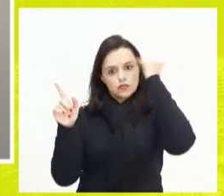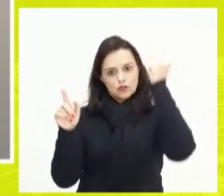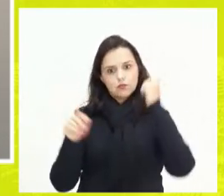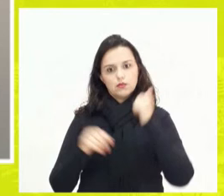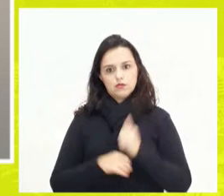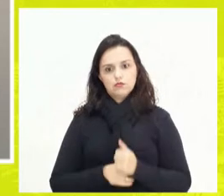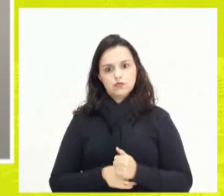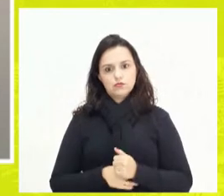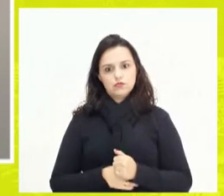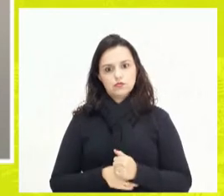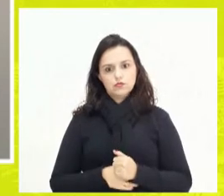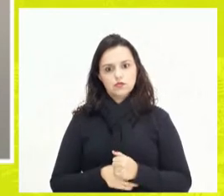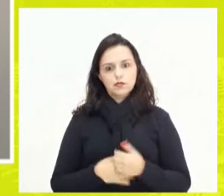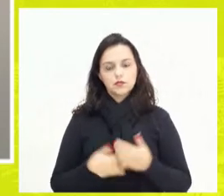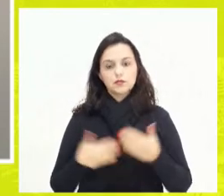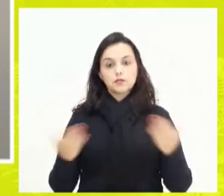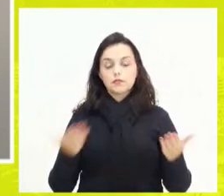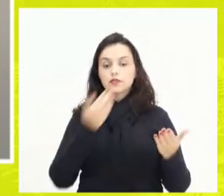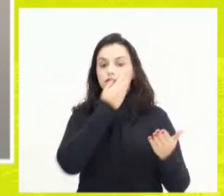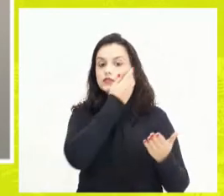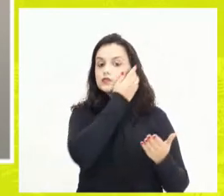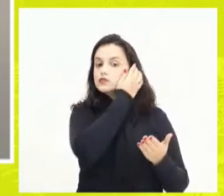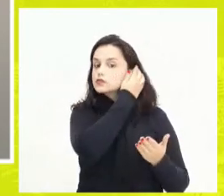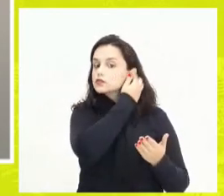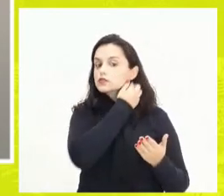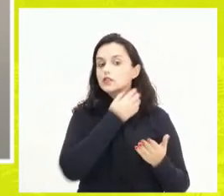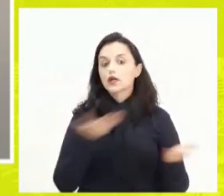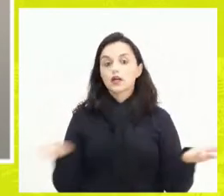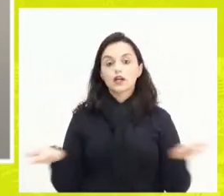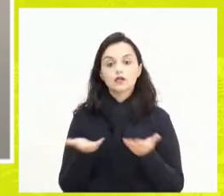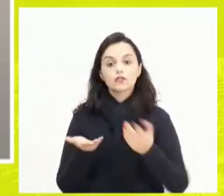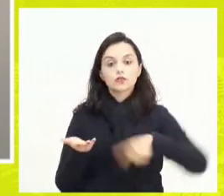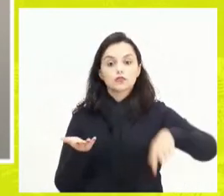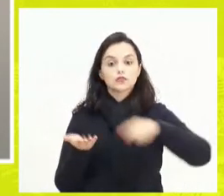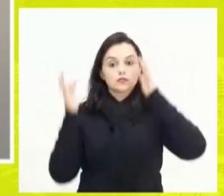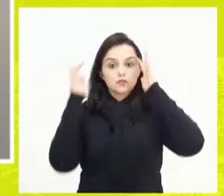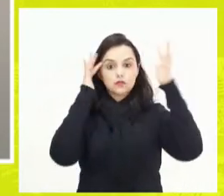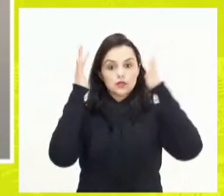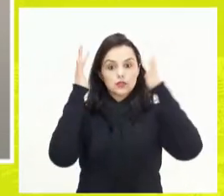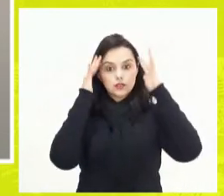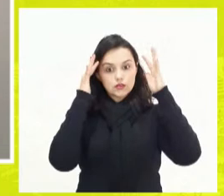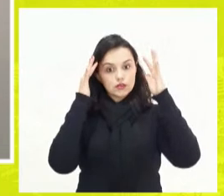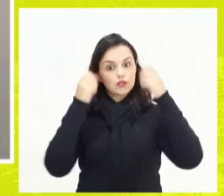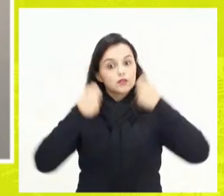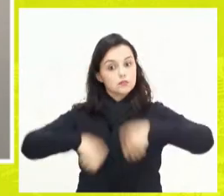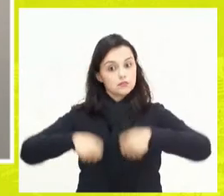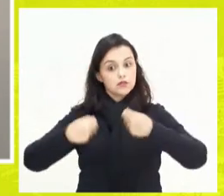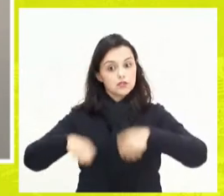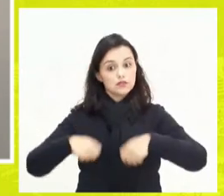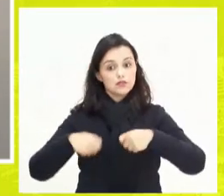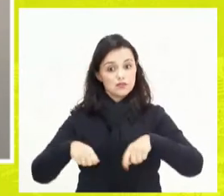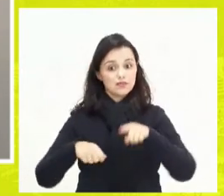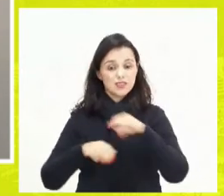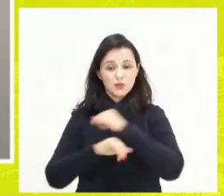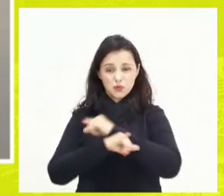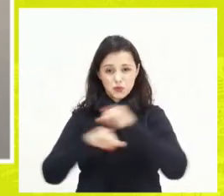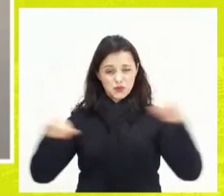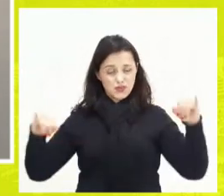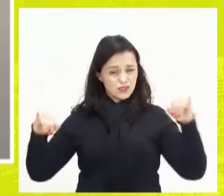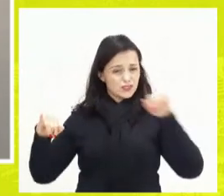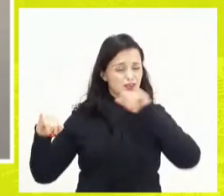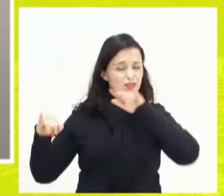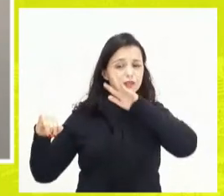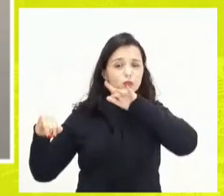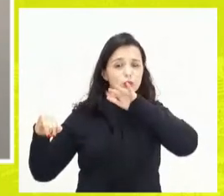animals there are the it's a jungle so we should stop and reflect because unfortunately